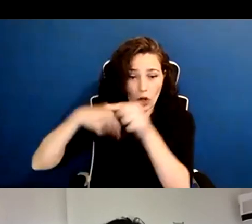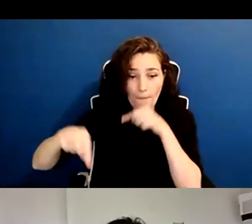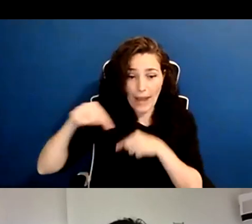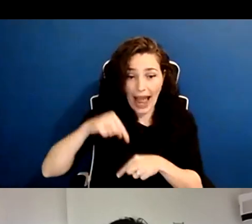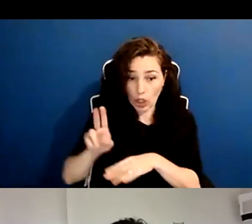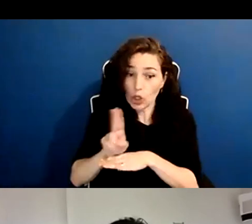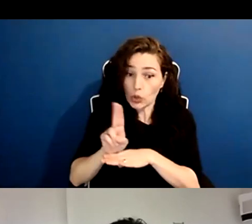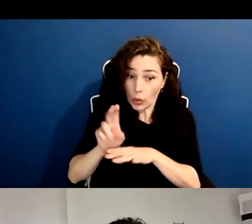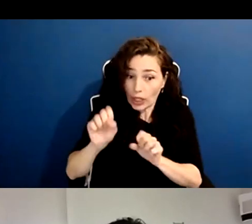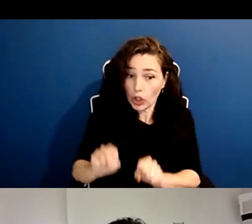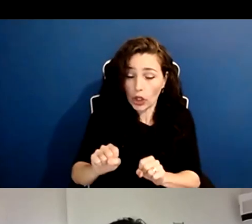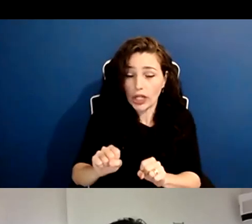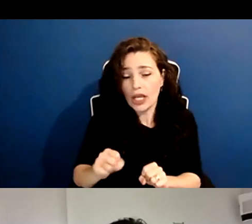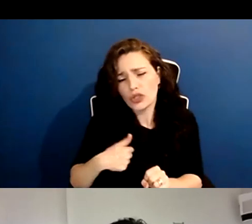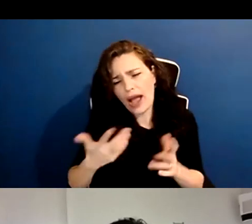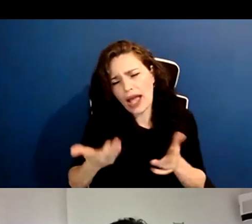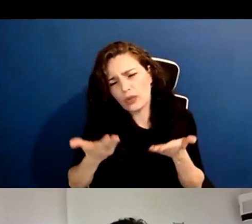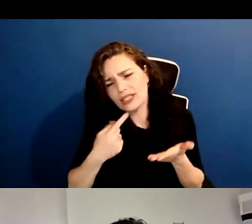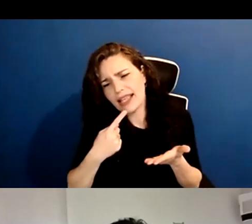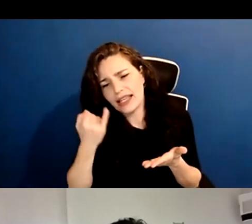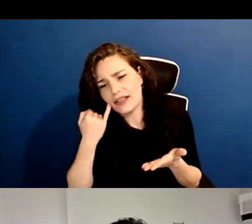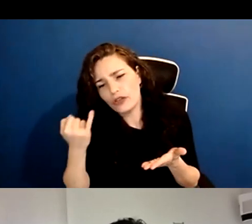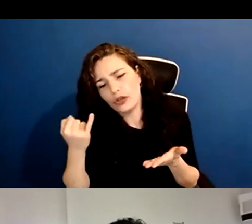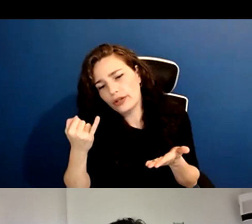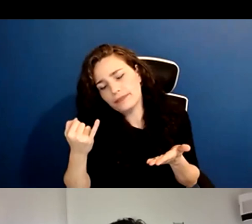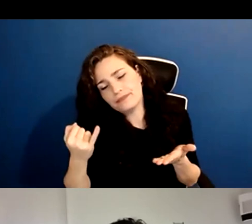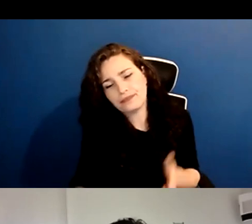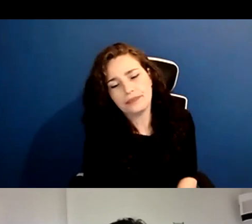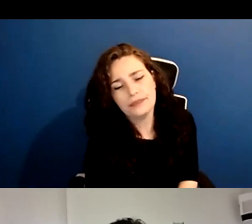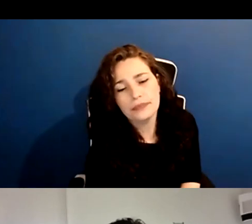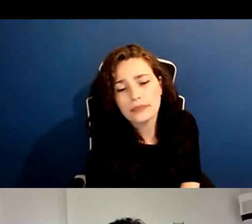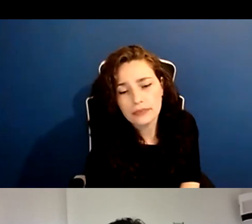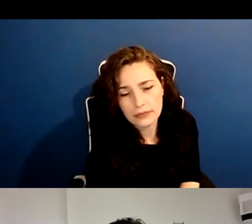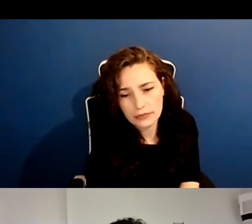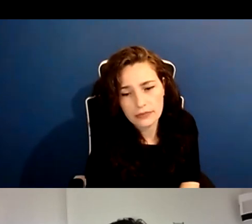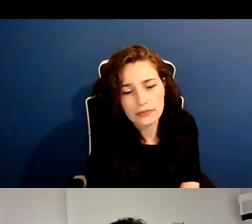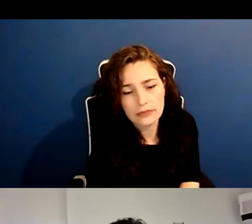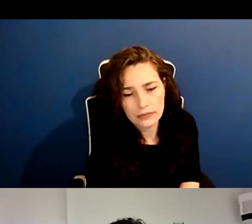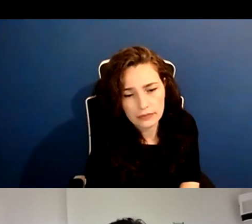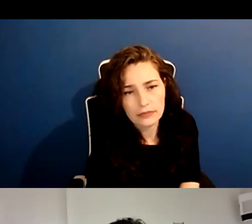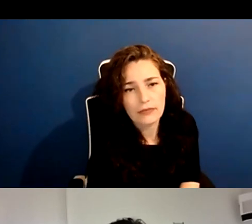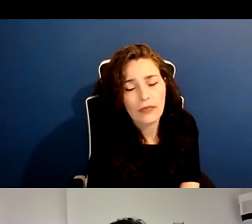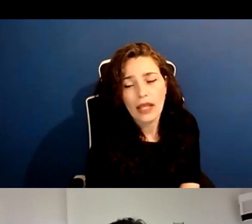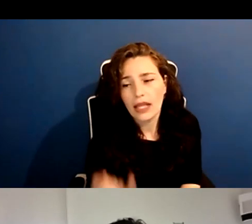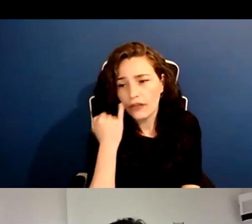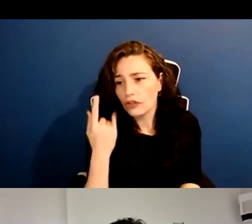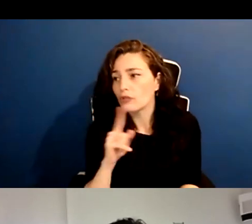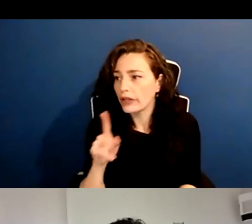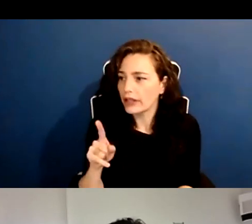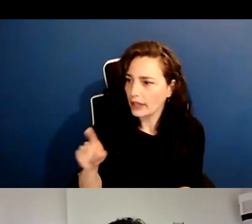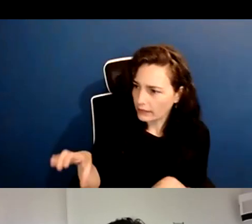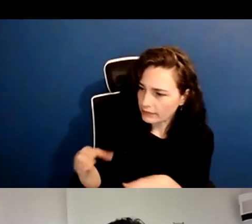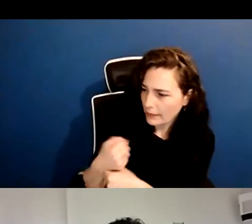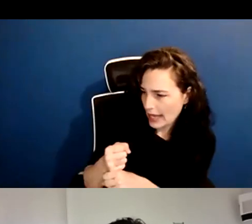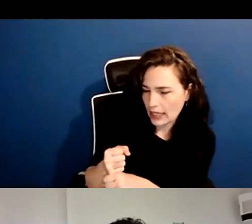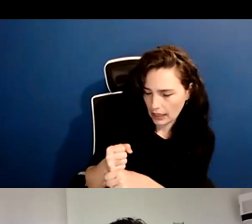like, even if it's your research, you've started making the film with or without money, just make it, talk to your friend.